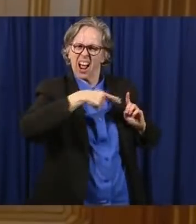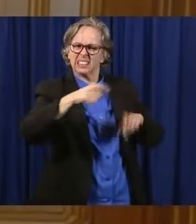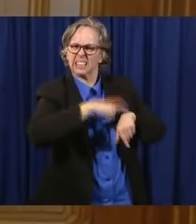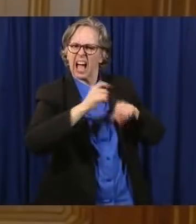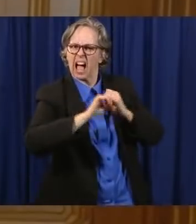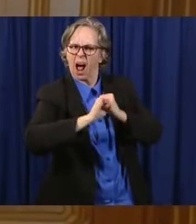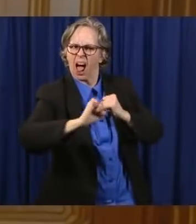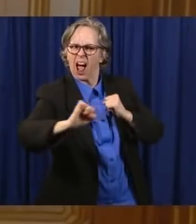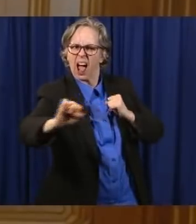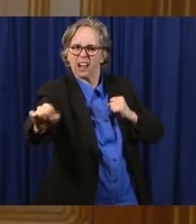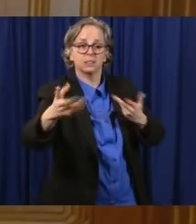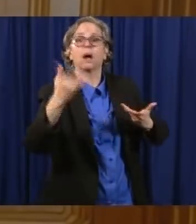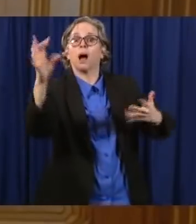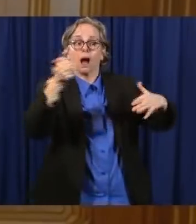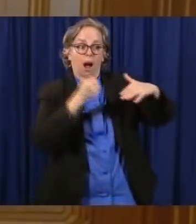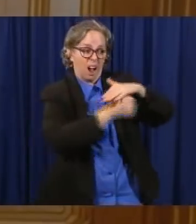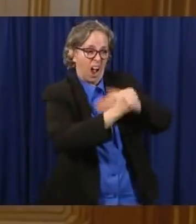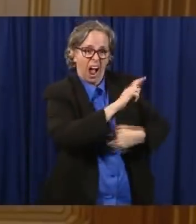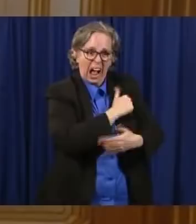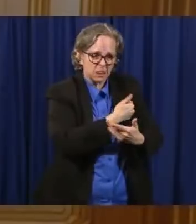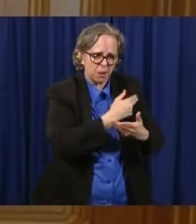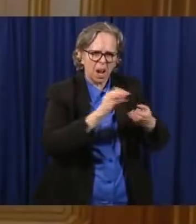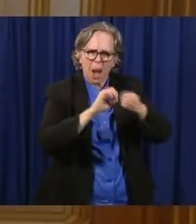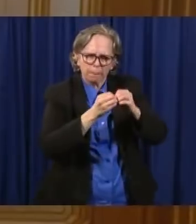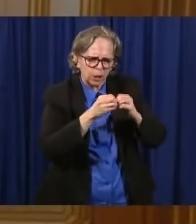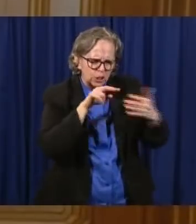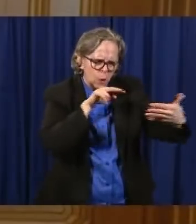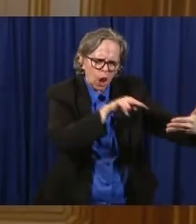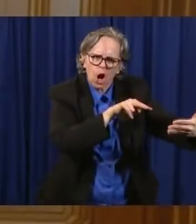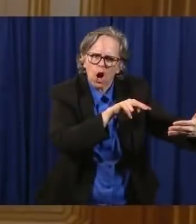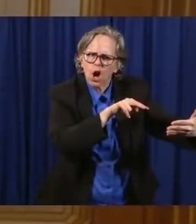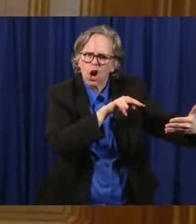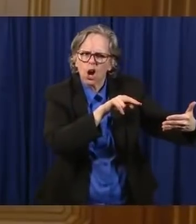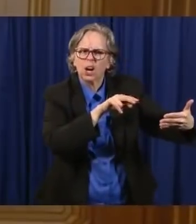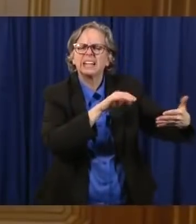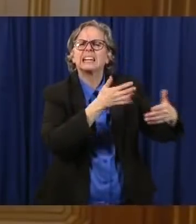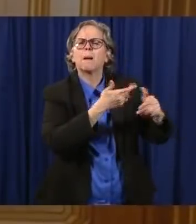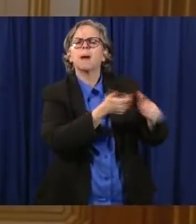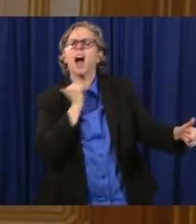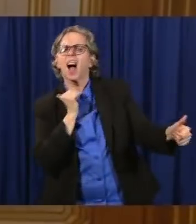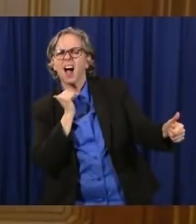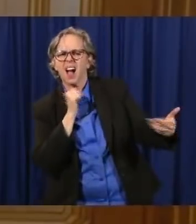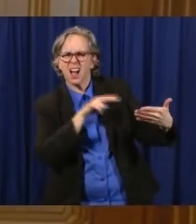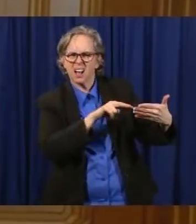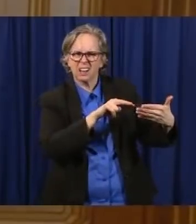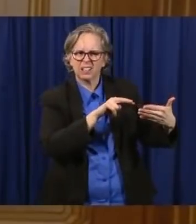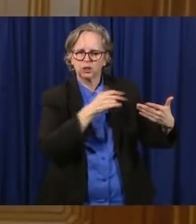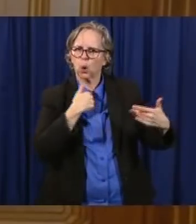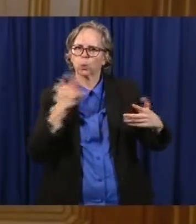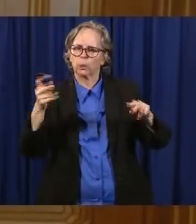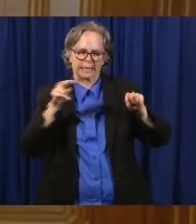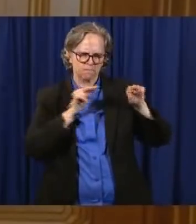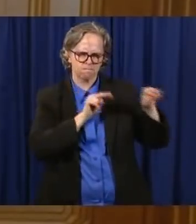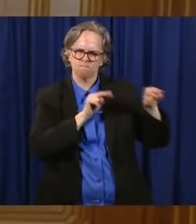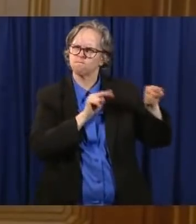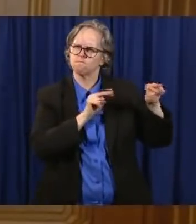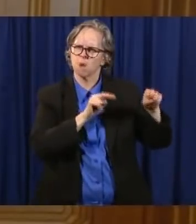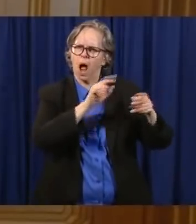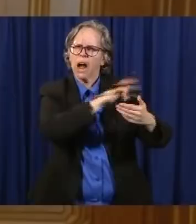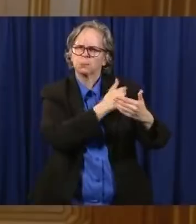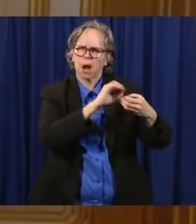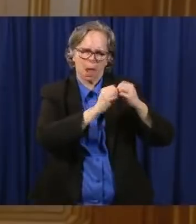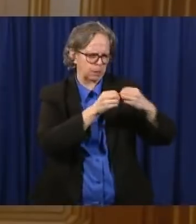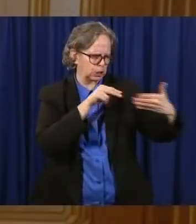it's also something we really keep an eye on. We're still